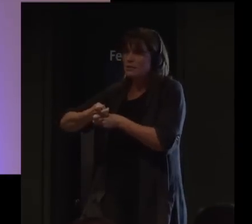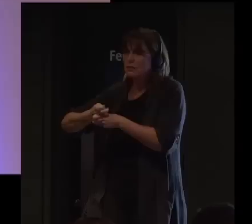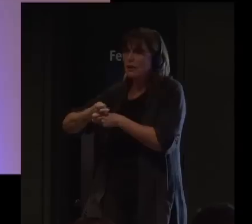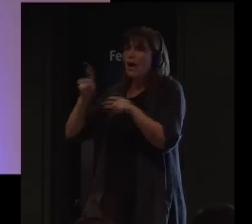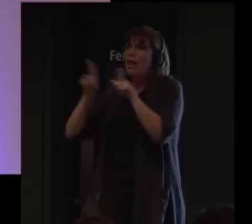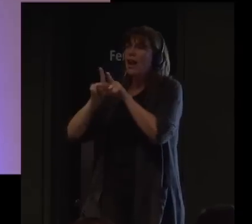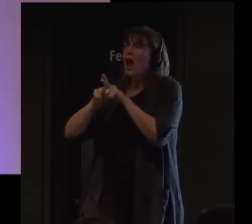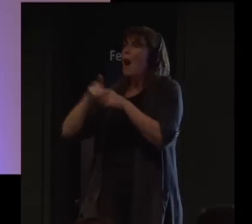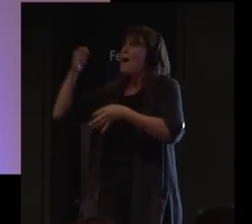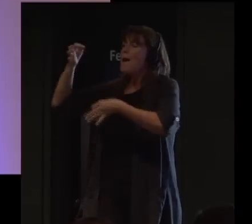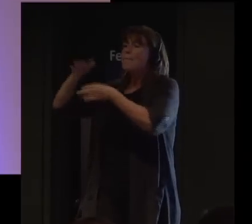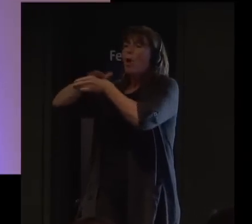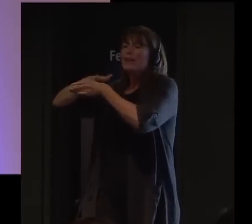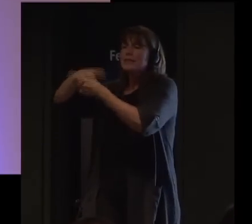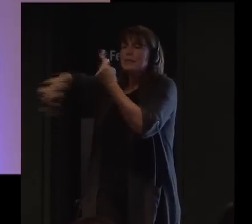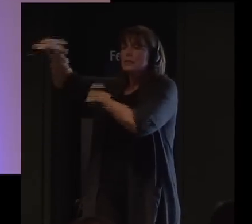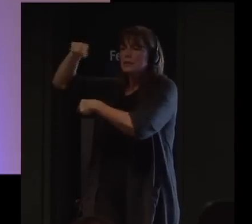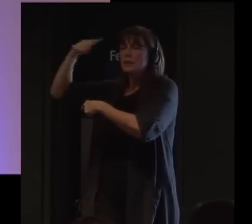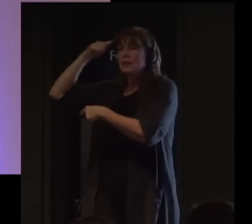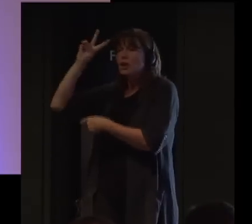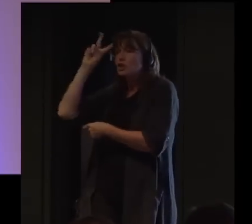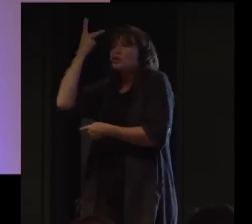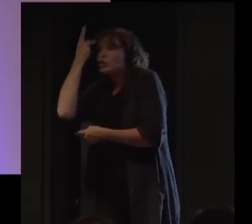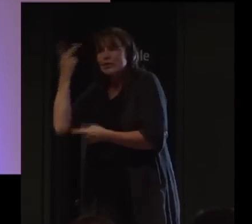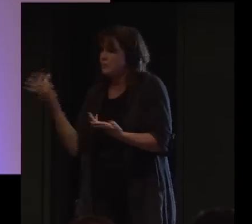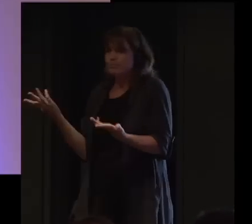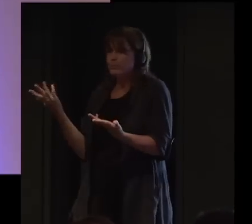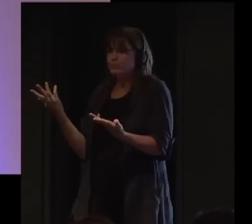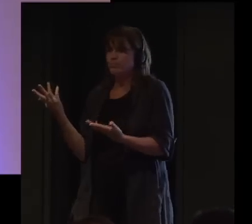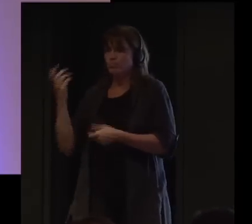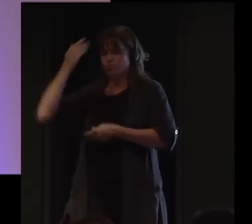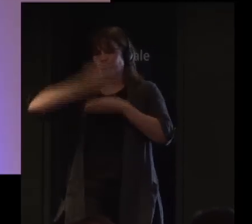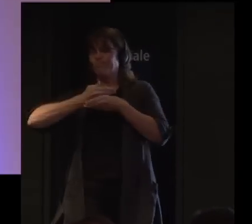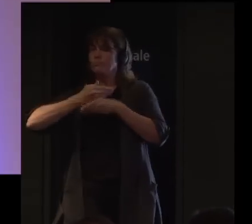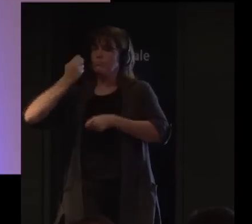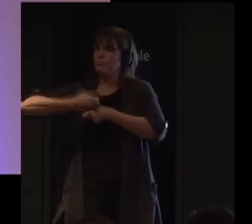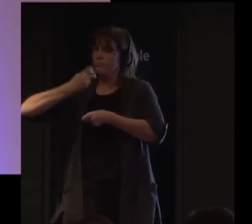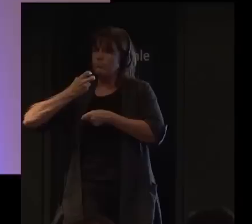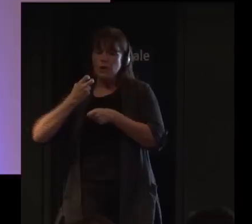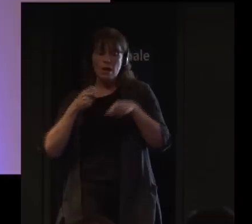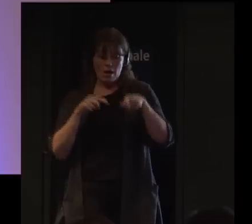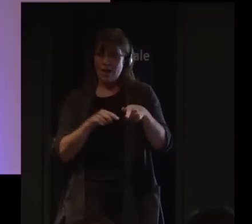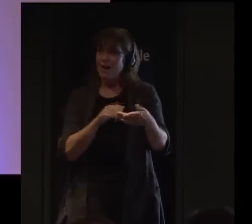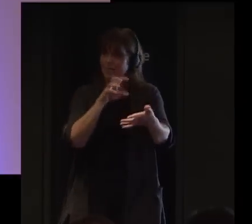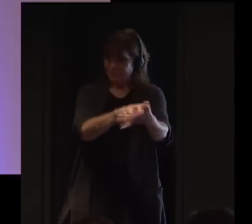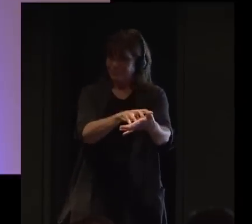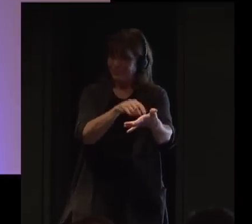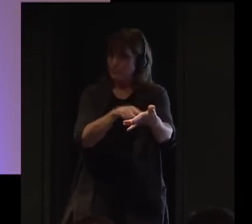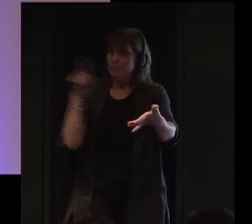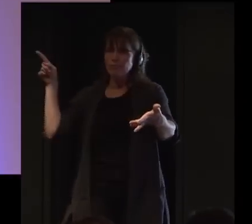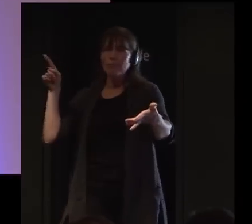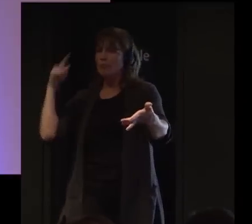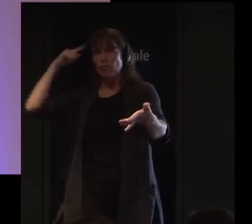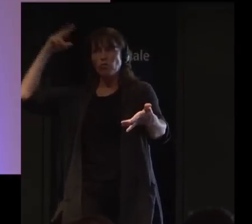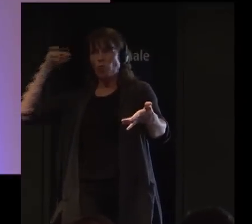there. And there was you know that better than me because I'm really not a specialist in this field and area,